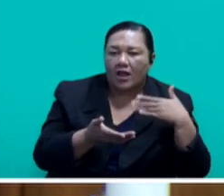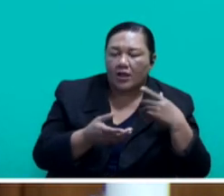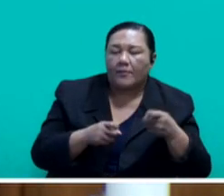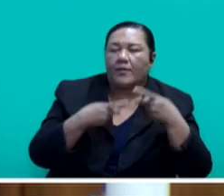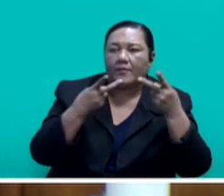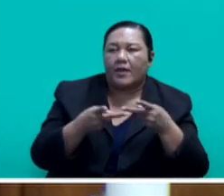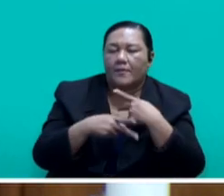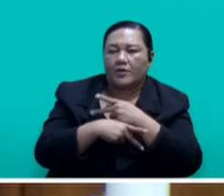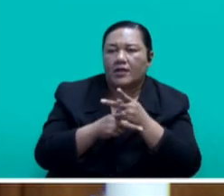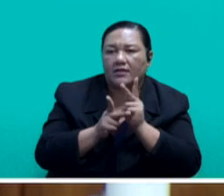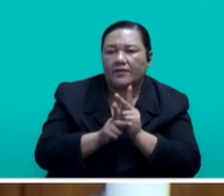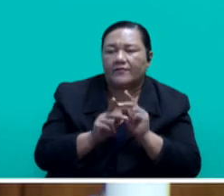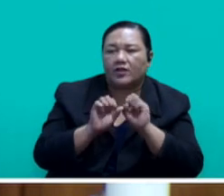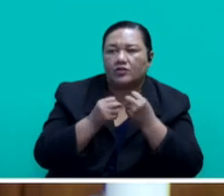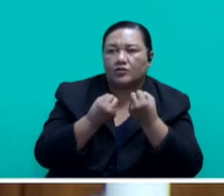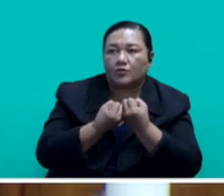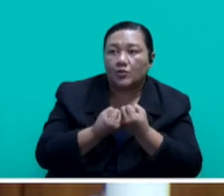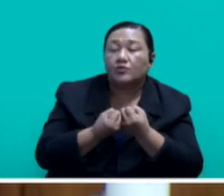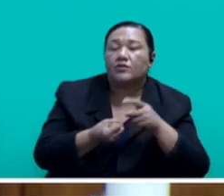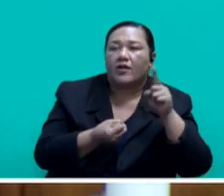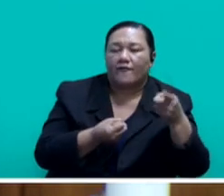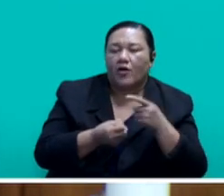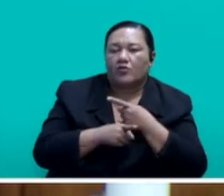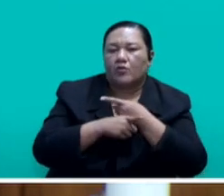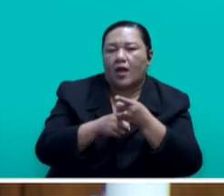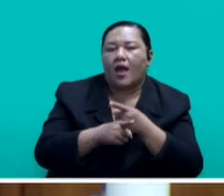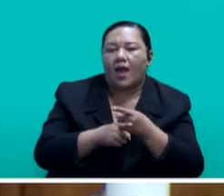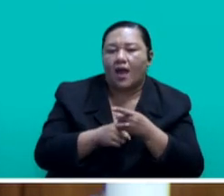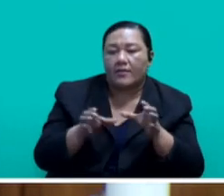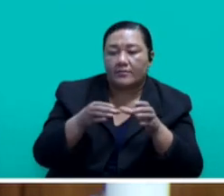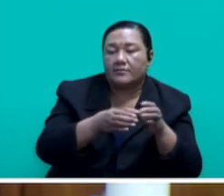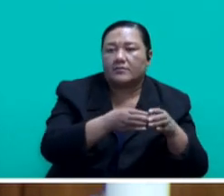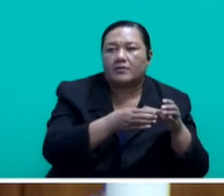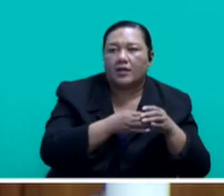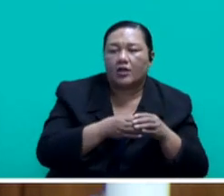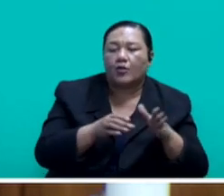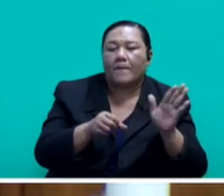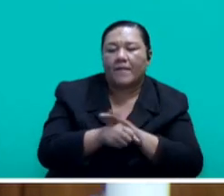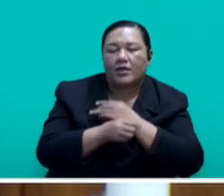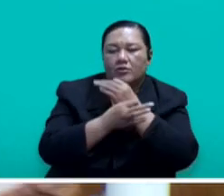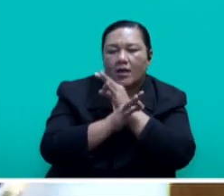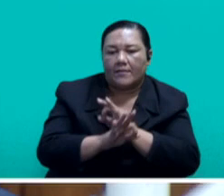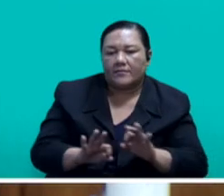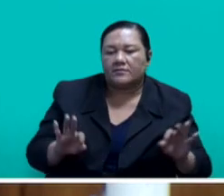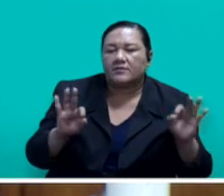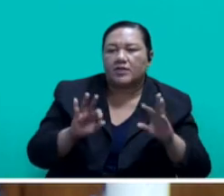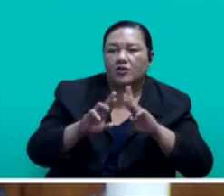productivity, and social justice to guide parties creating harmonious and productive industrial